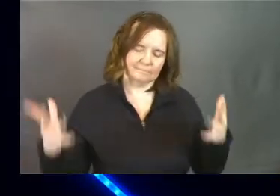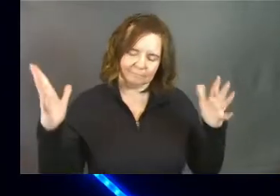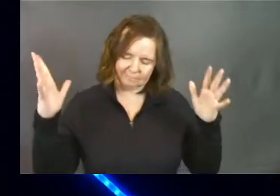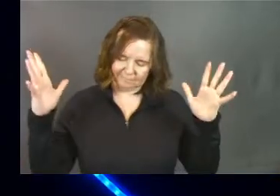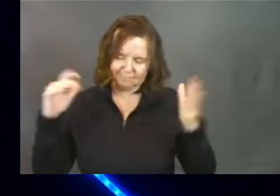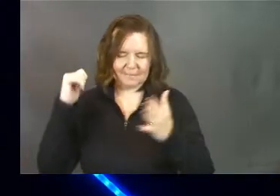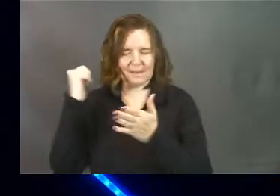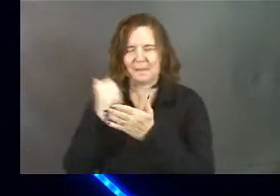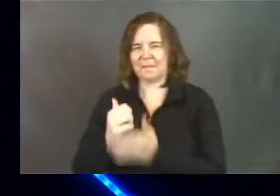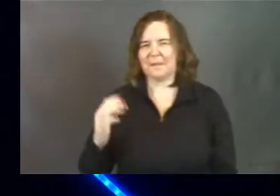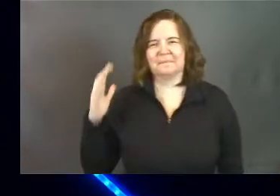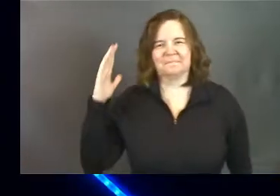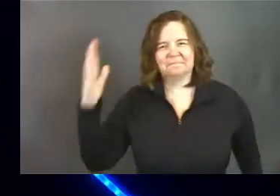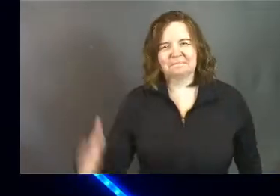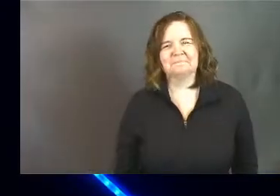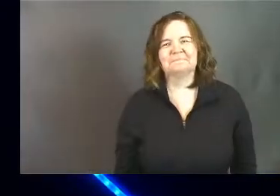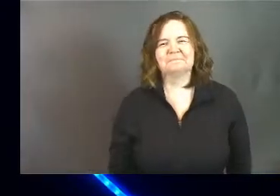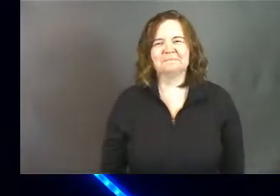love. Amen.